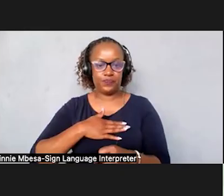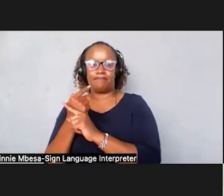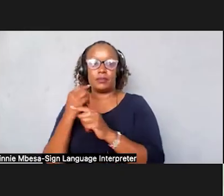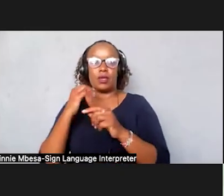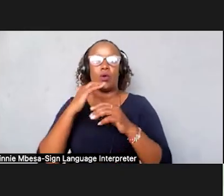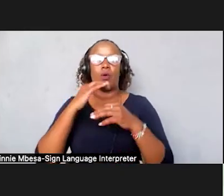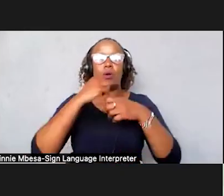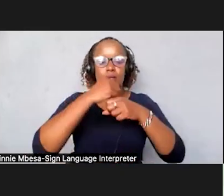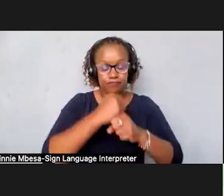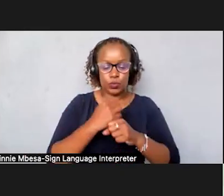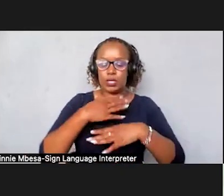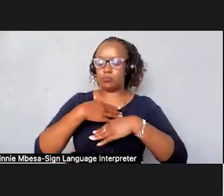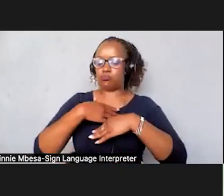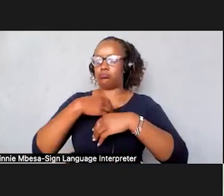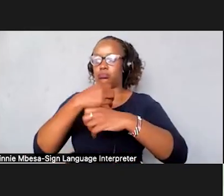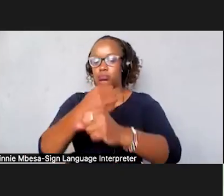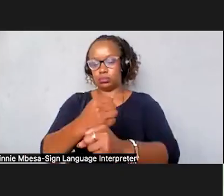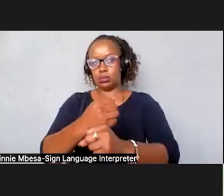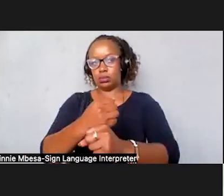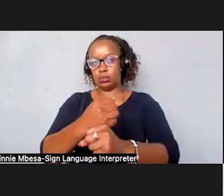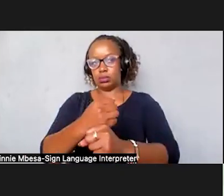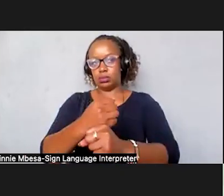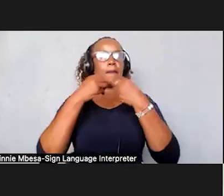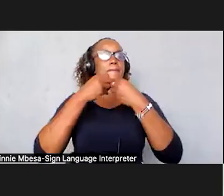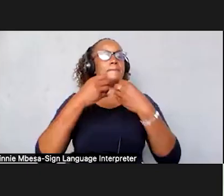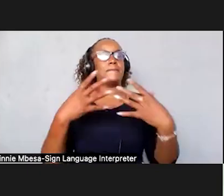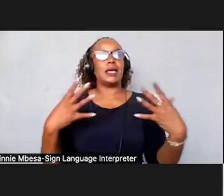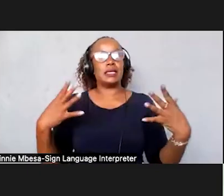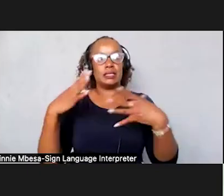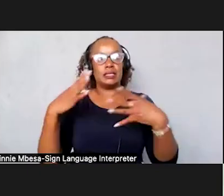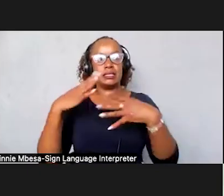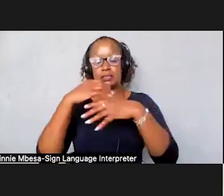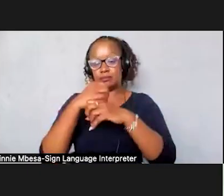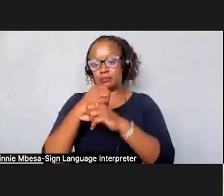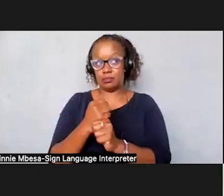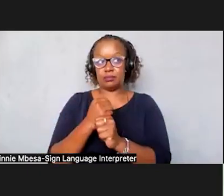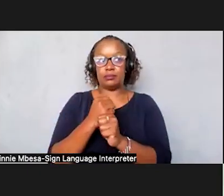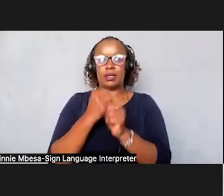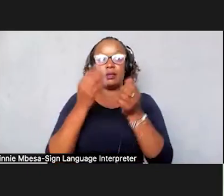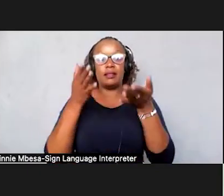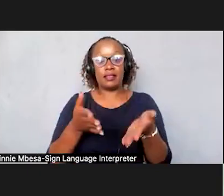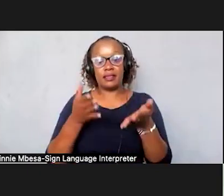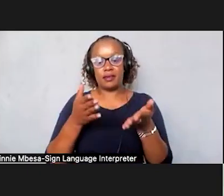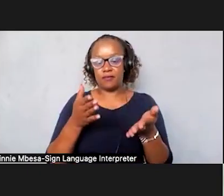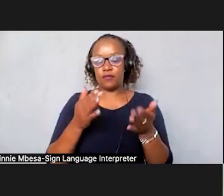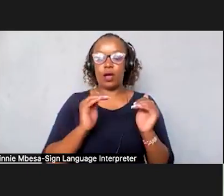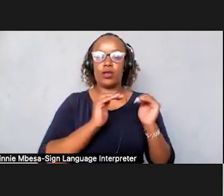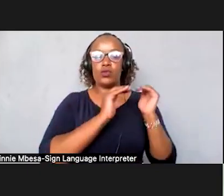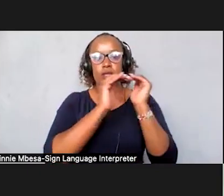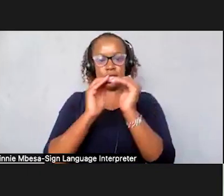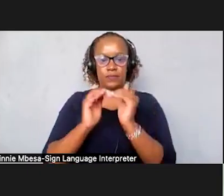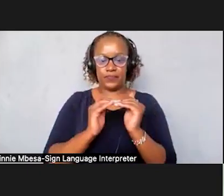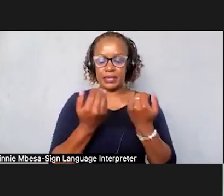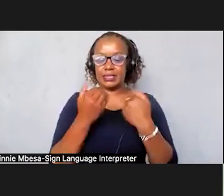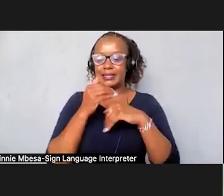we say that there are multi-stakeholders involved for a unified and integrated action.